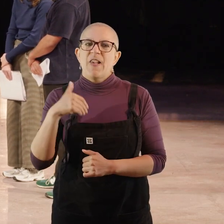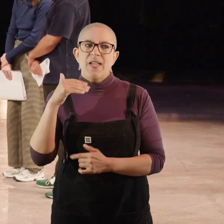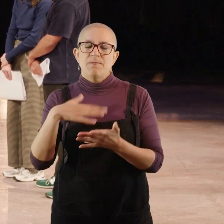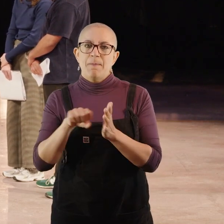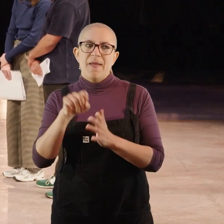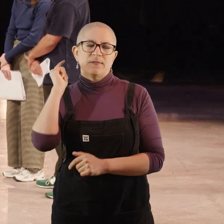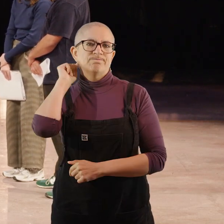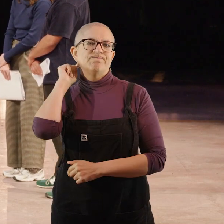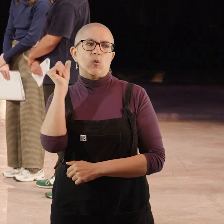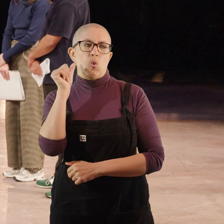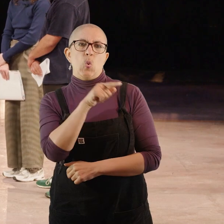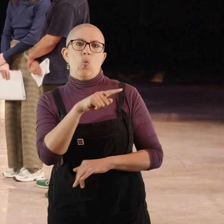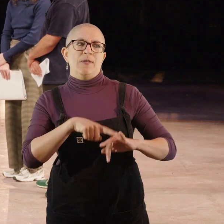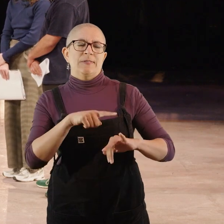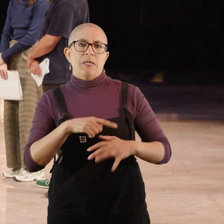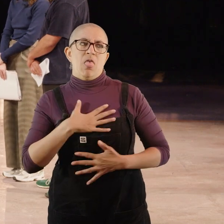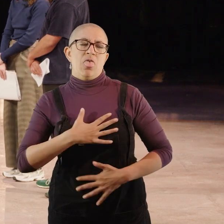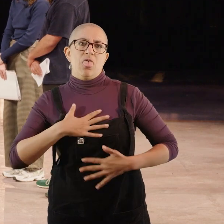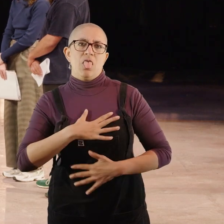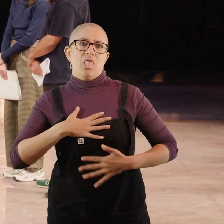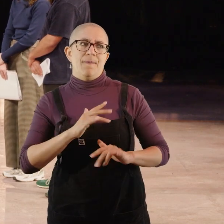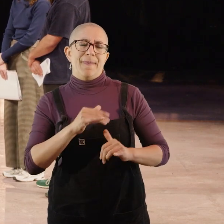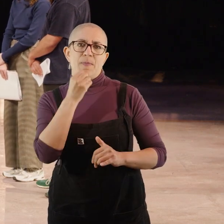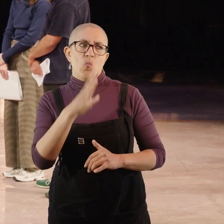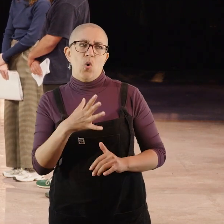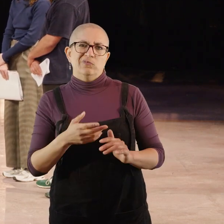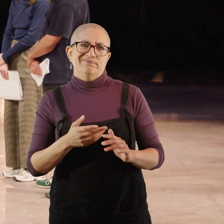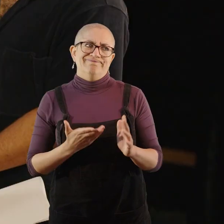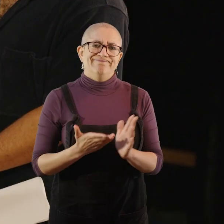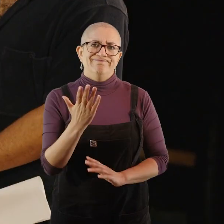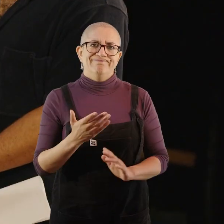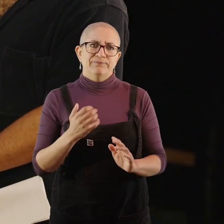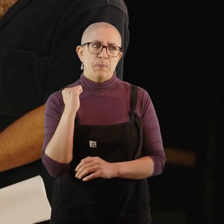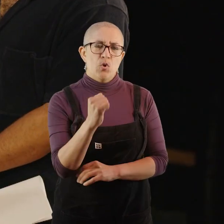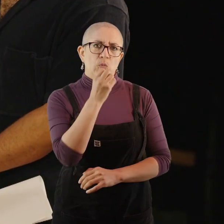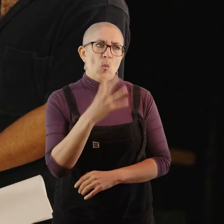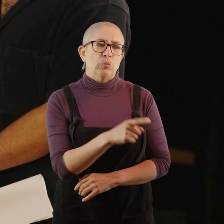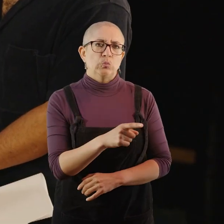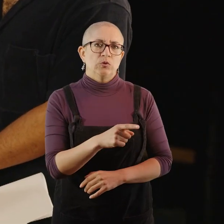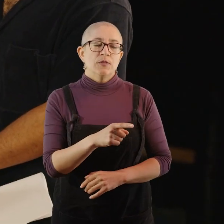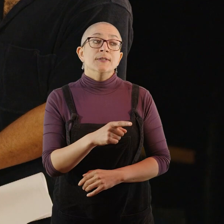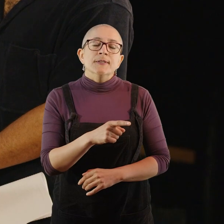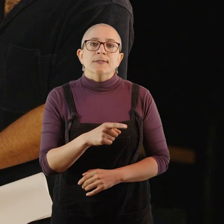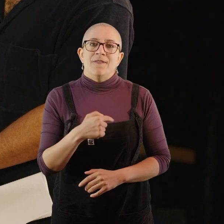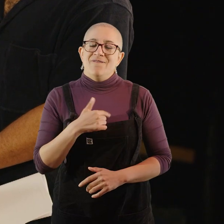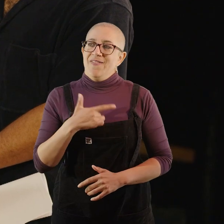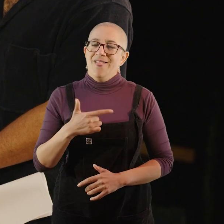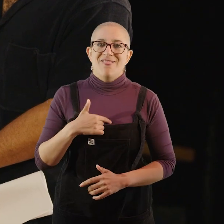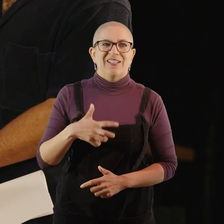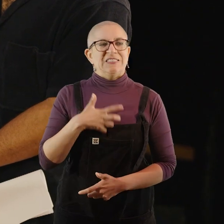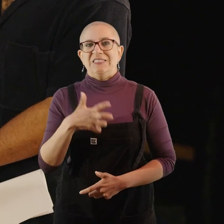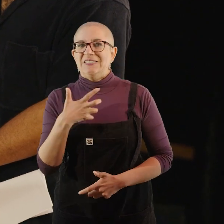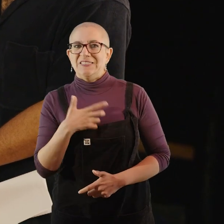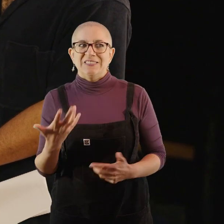their plan, and the idea that he might not follow through with this is, it's very aggravating for her. Yeah.